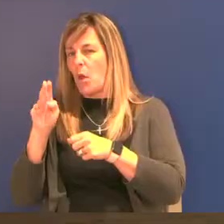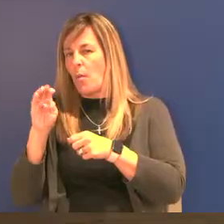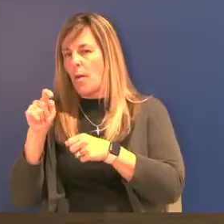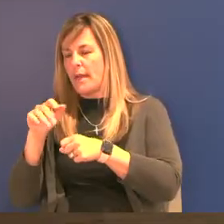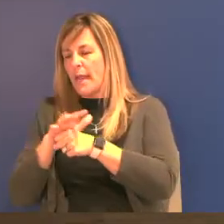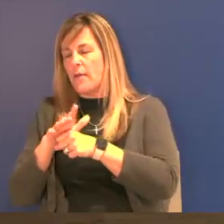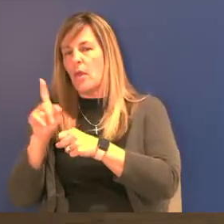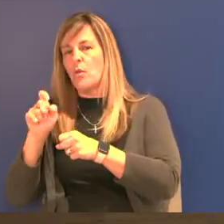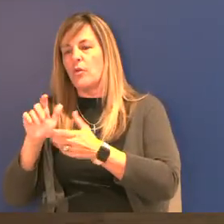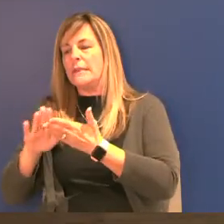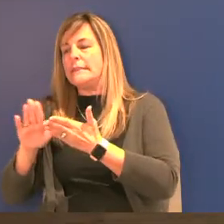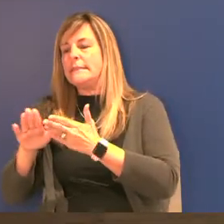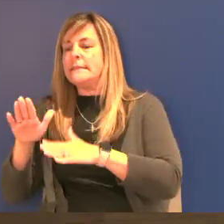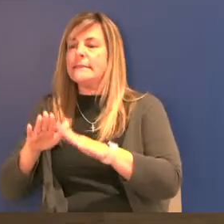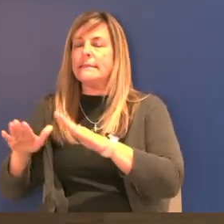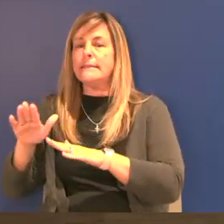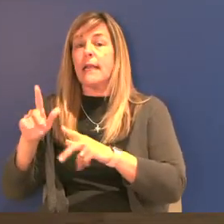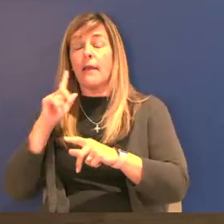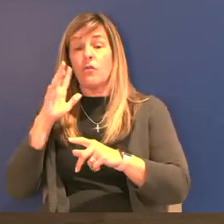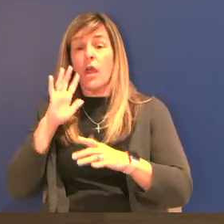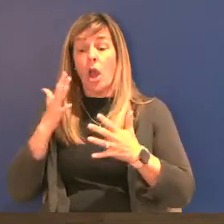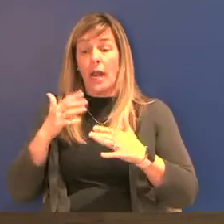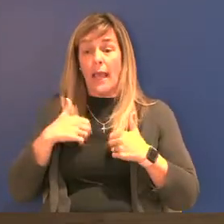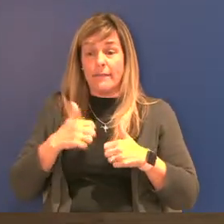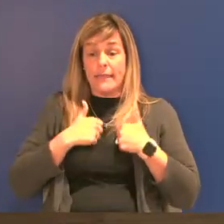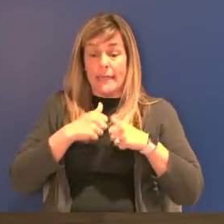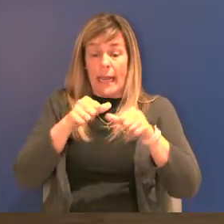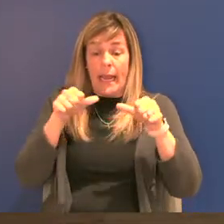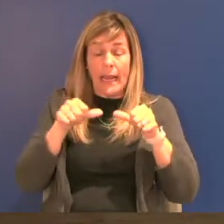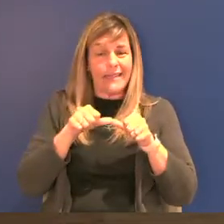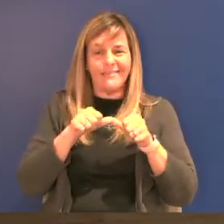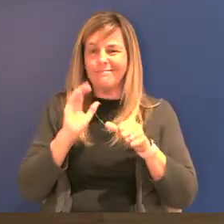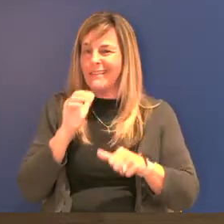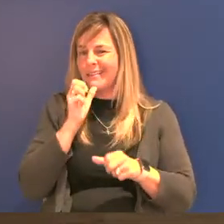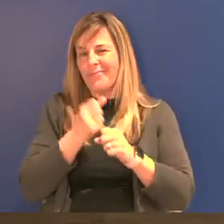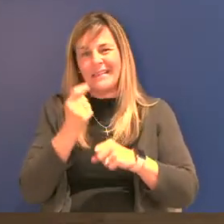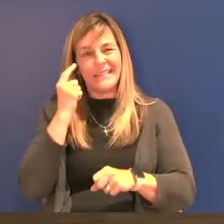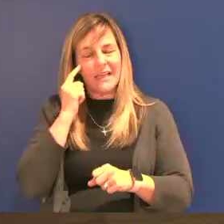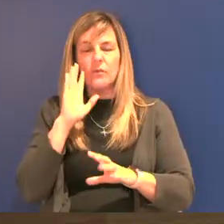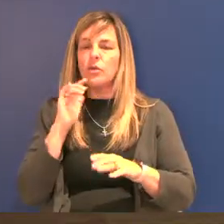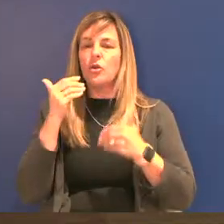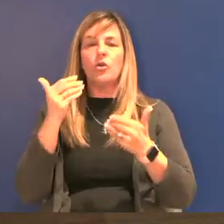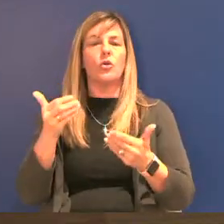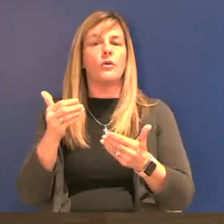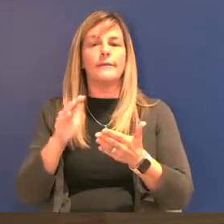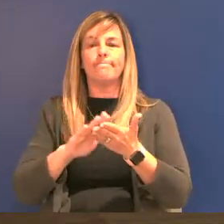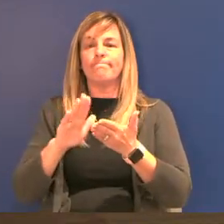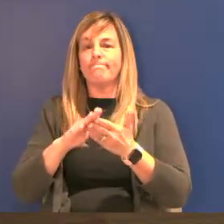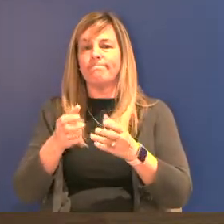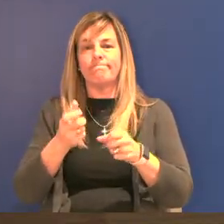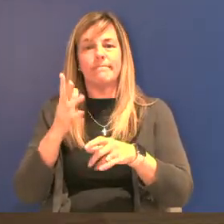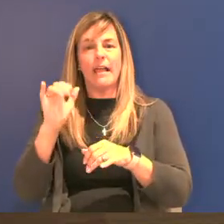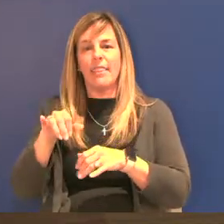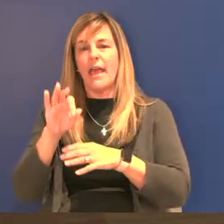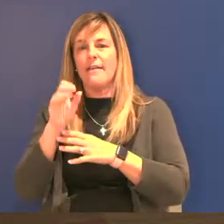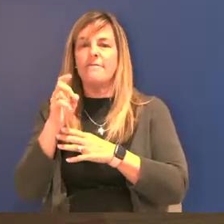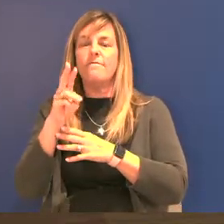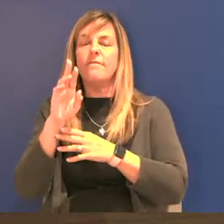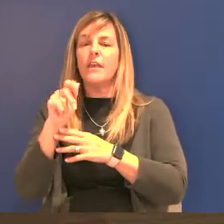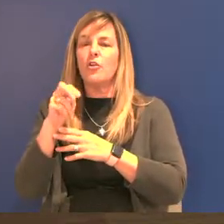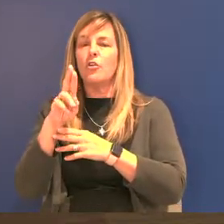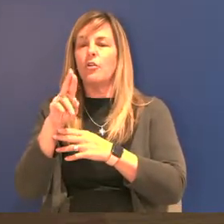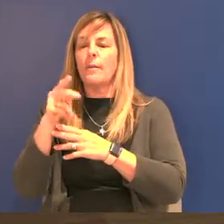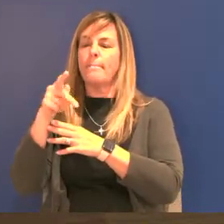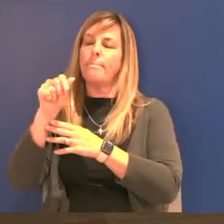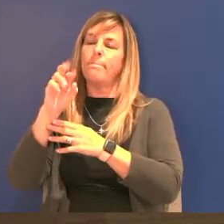would try to clean that up. If we see existing areas to where it just doesn't make sense, we go ahead and clean up that feeder pattern or zone for